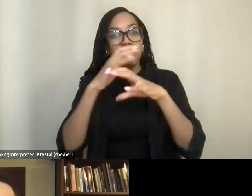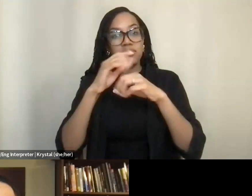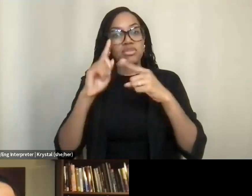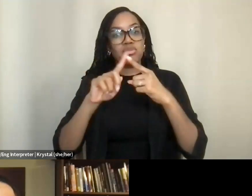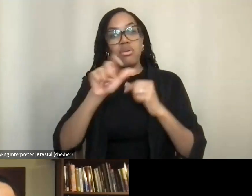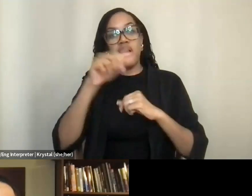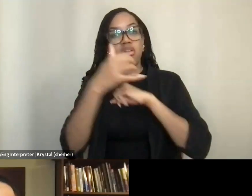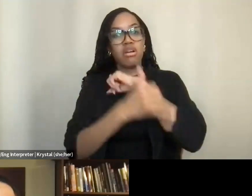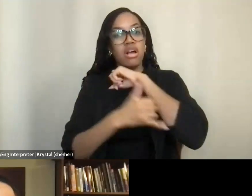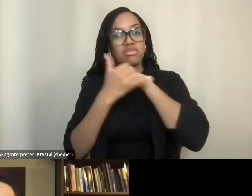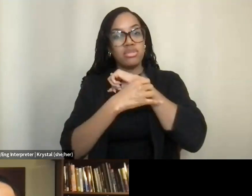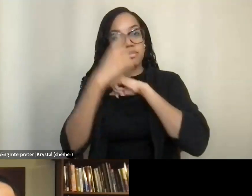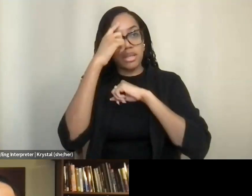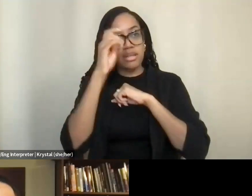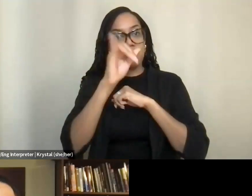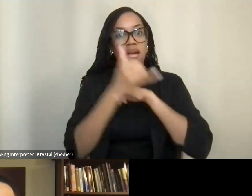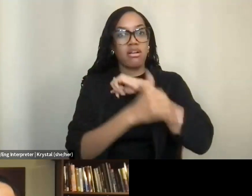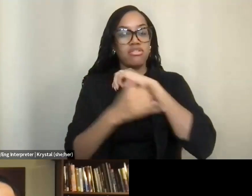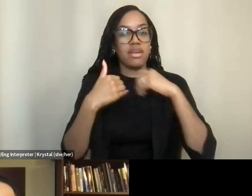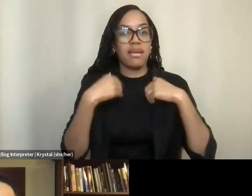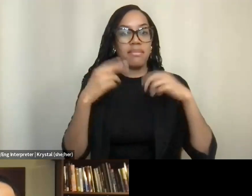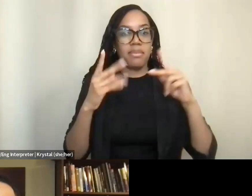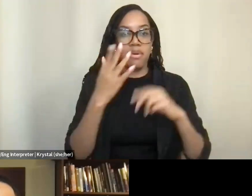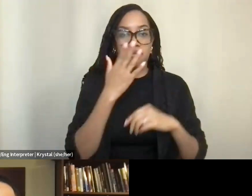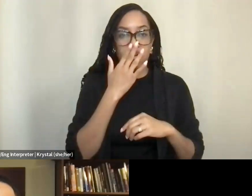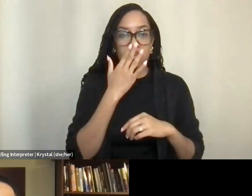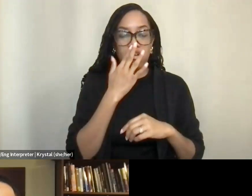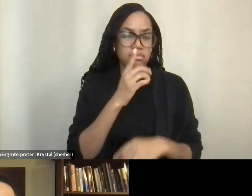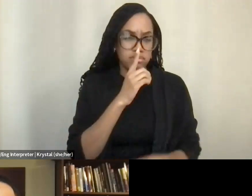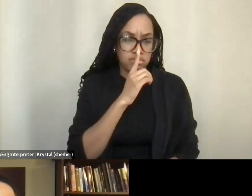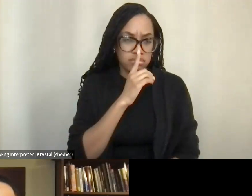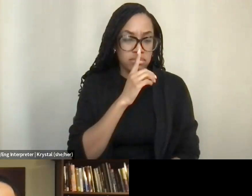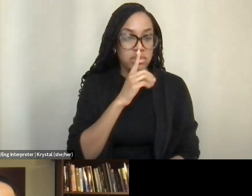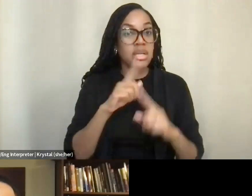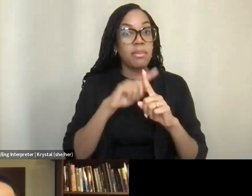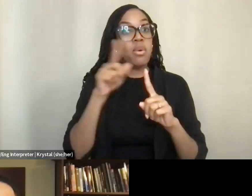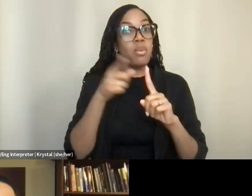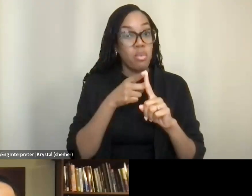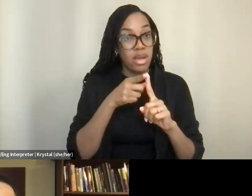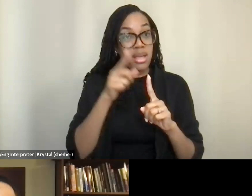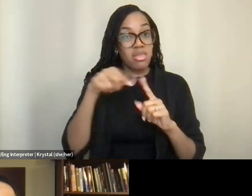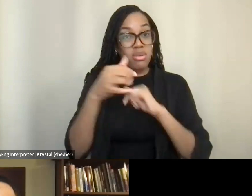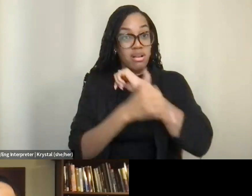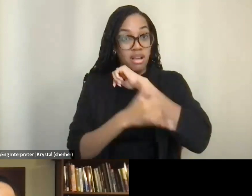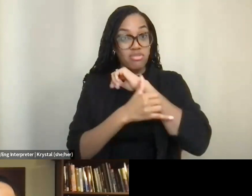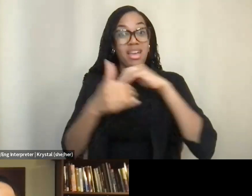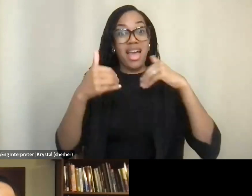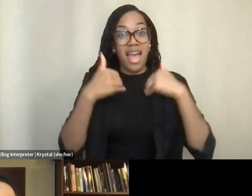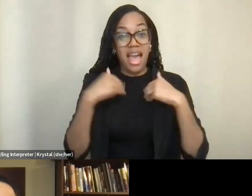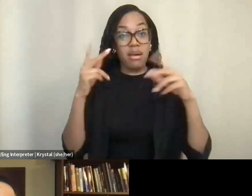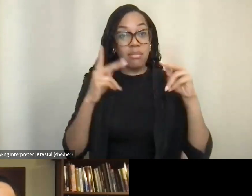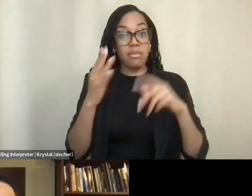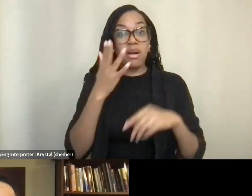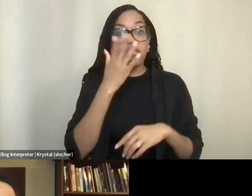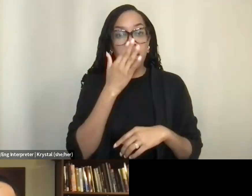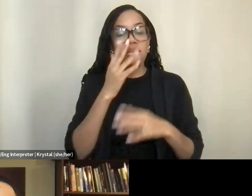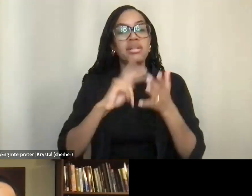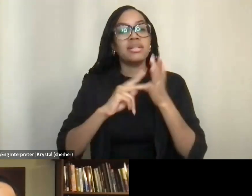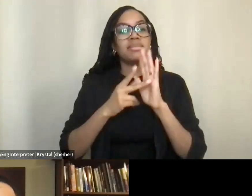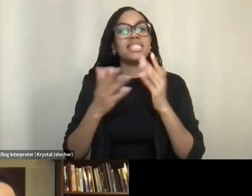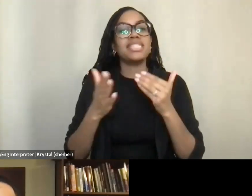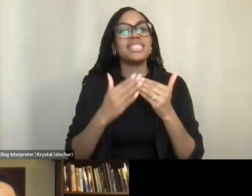color. But when those countries are inhabited by people of color, it makes it easier for the